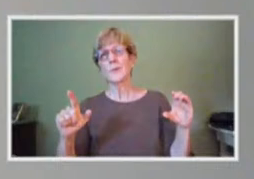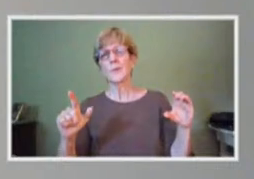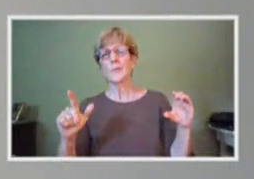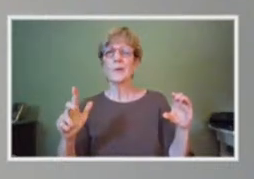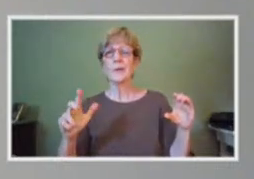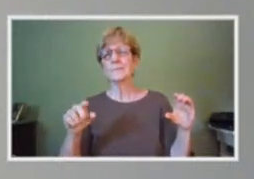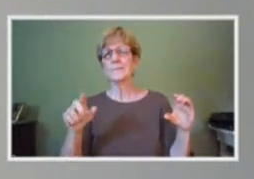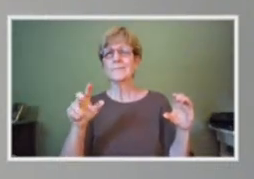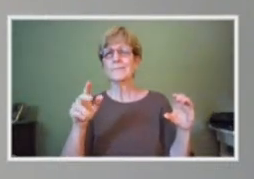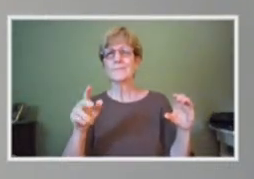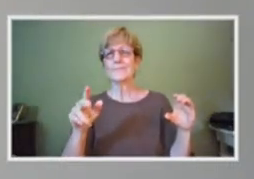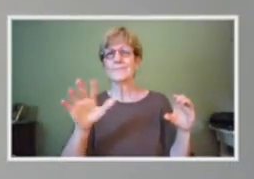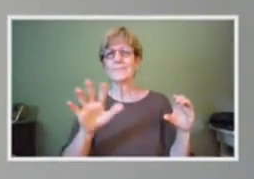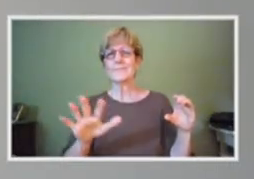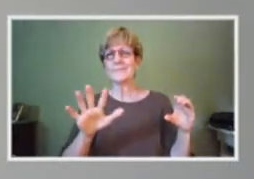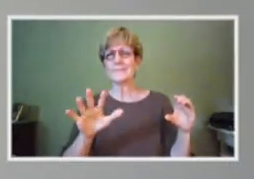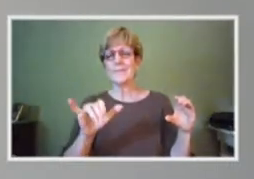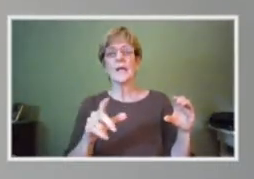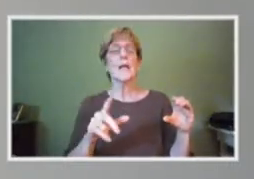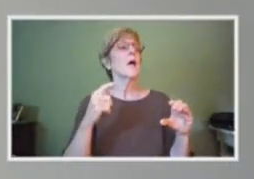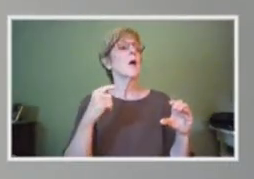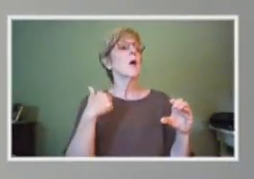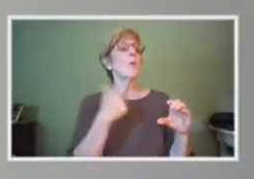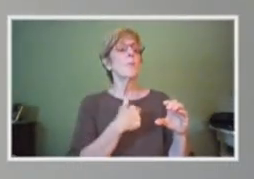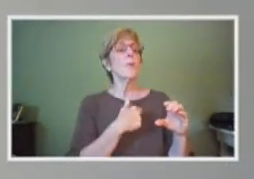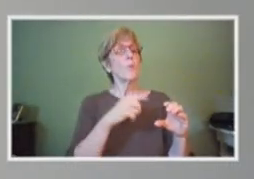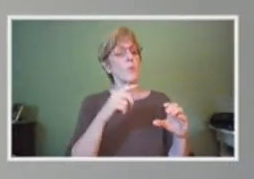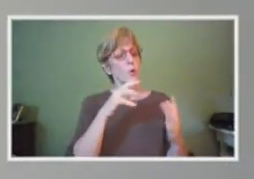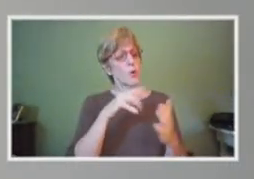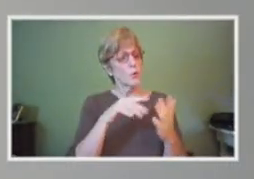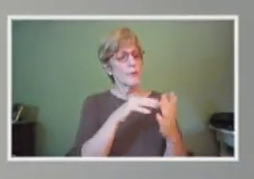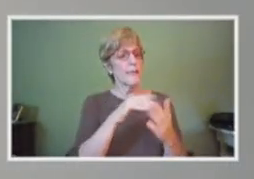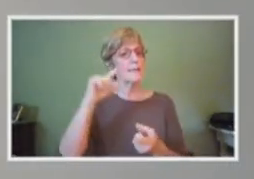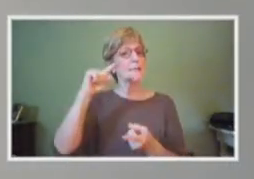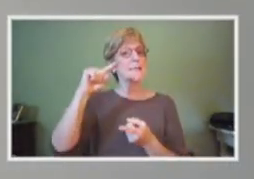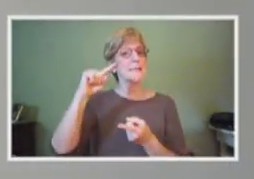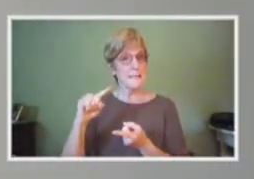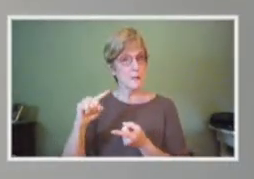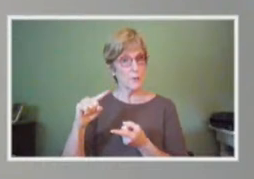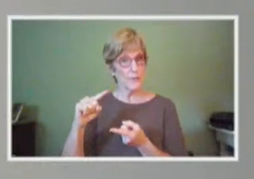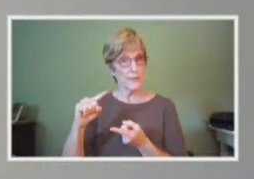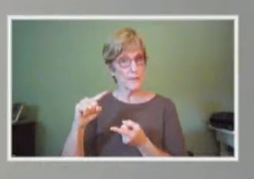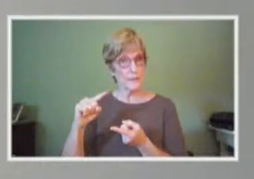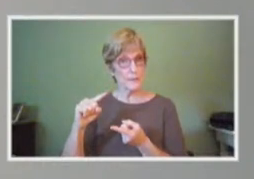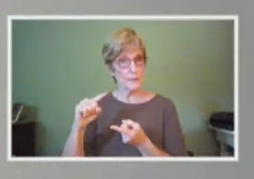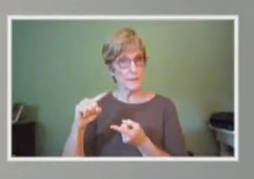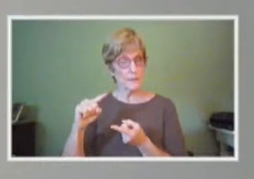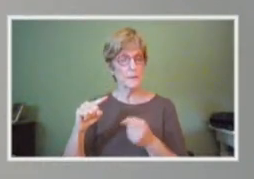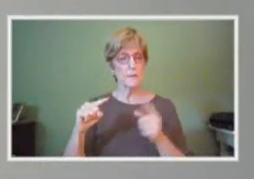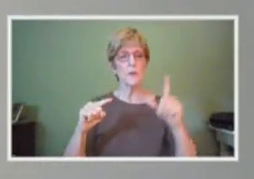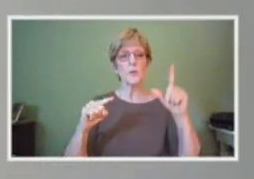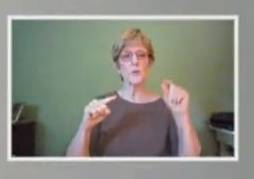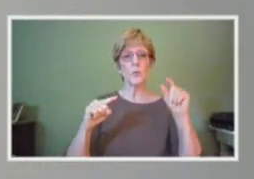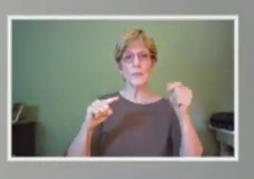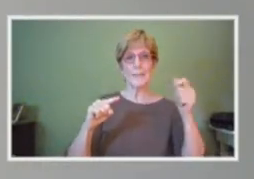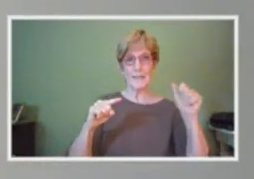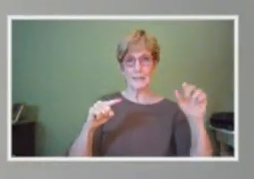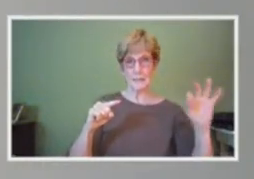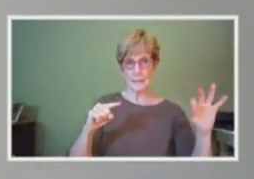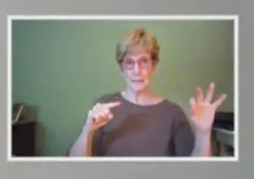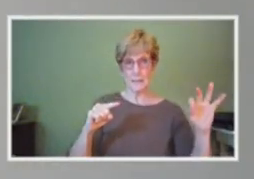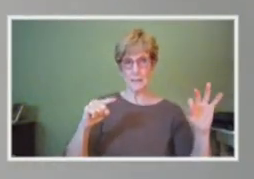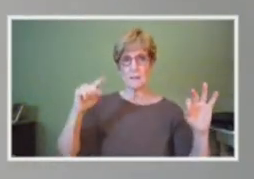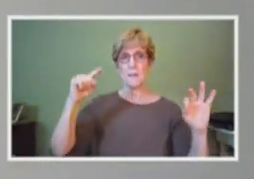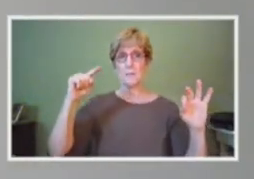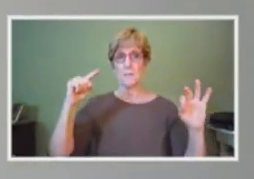that, but we are actually looking at decreases from the 2019 numbers. So